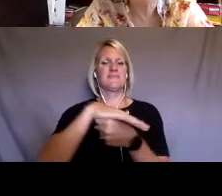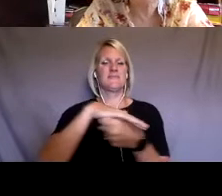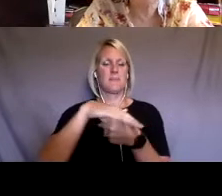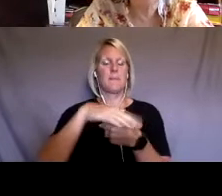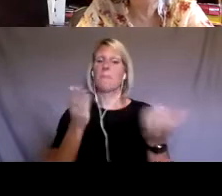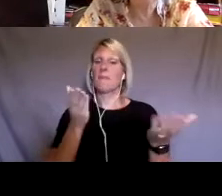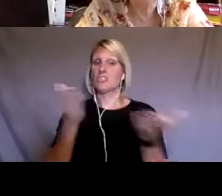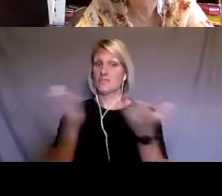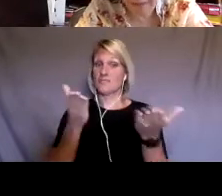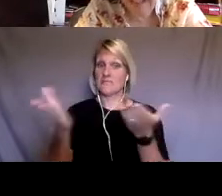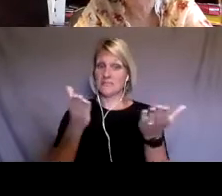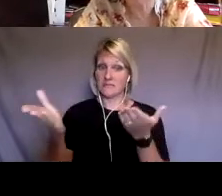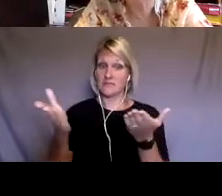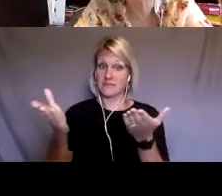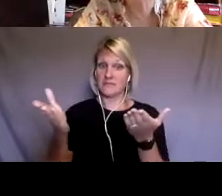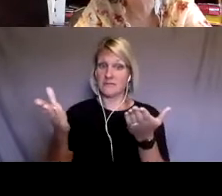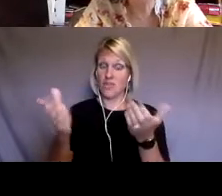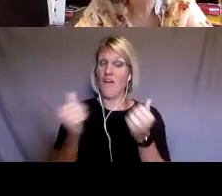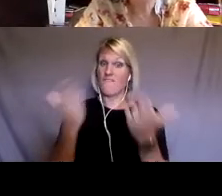by BIDs,